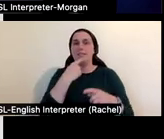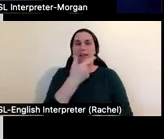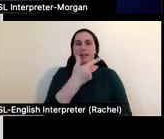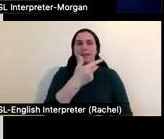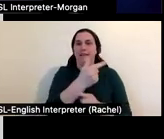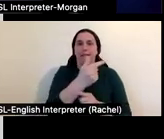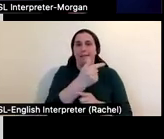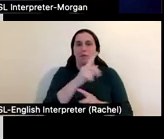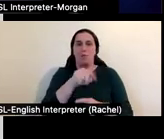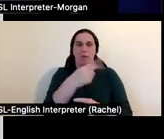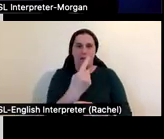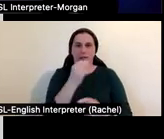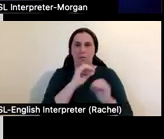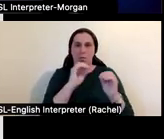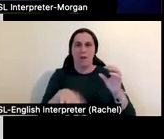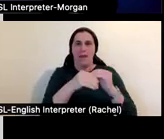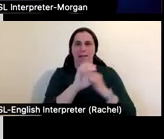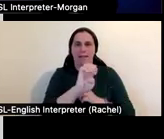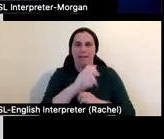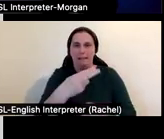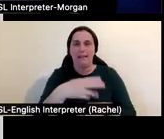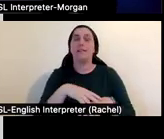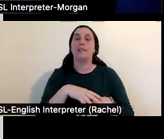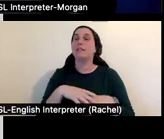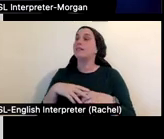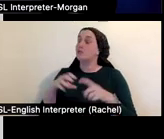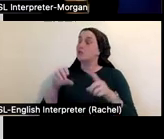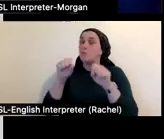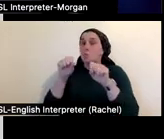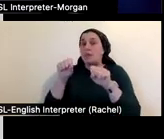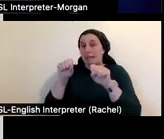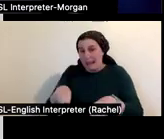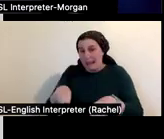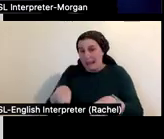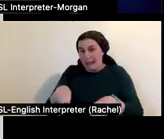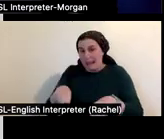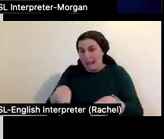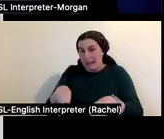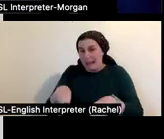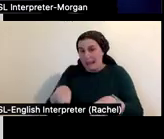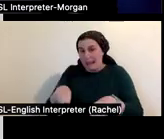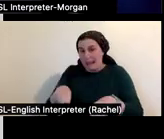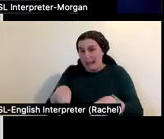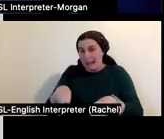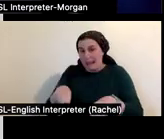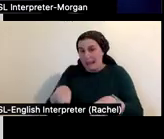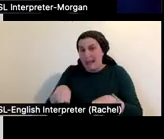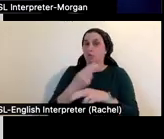not say, we can, we say the letters and then we would say E, we would add the vowel. So we would